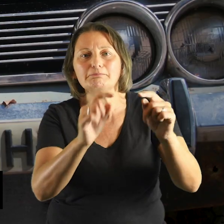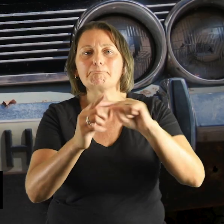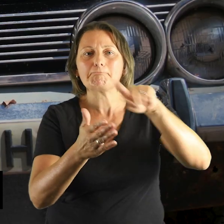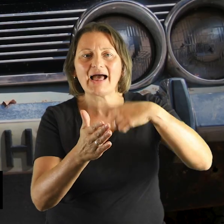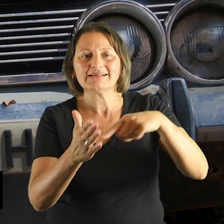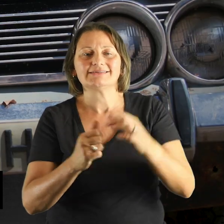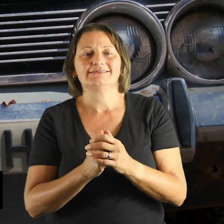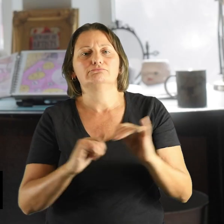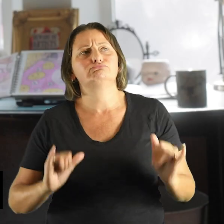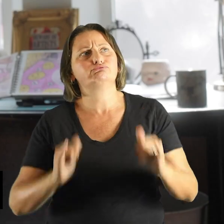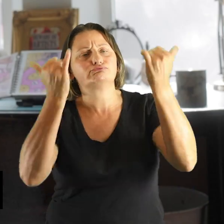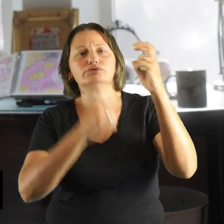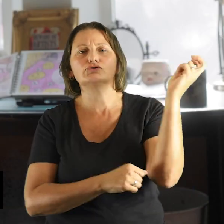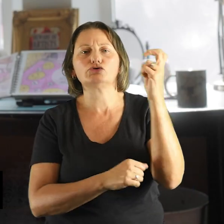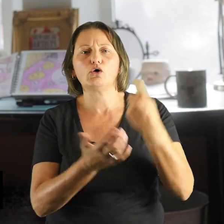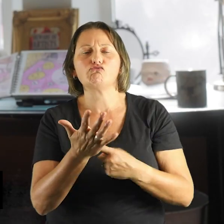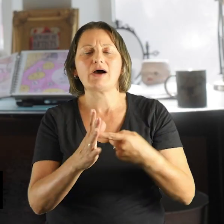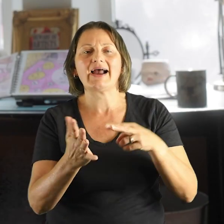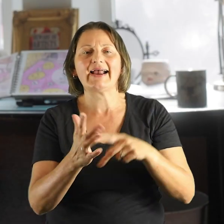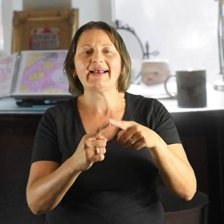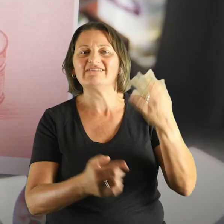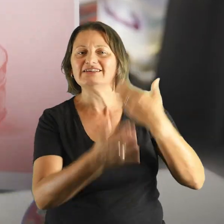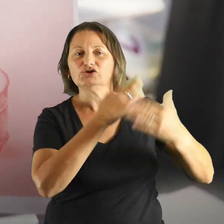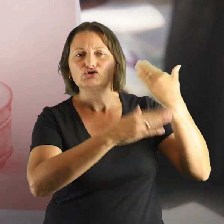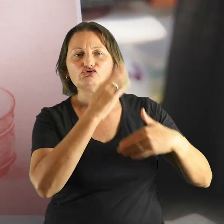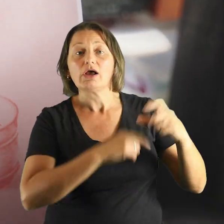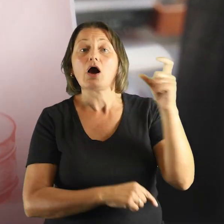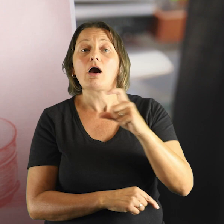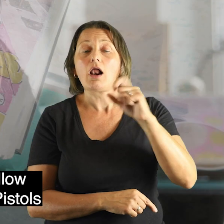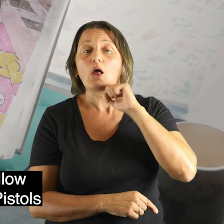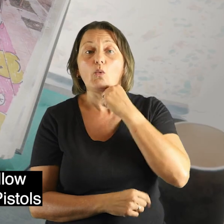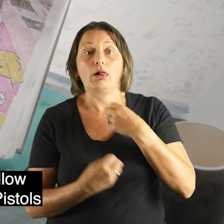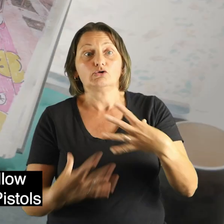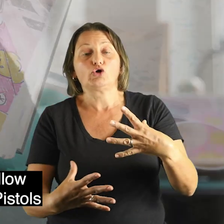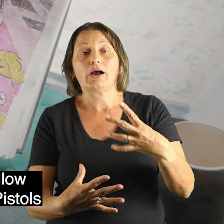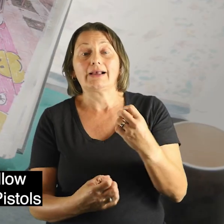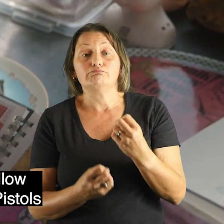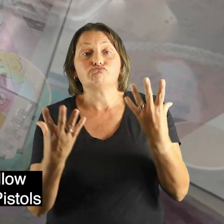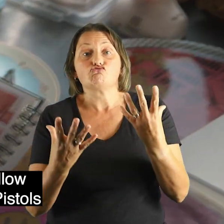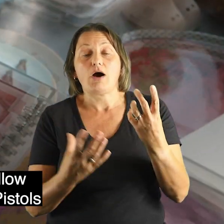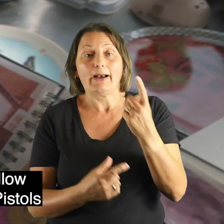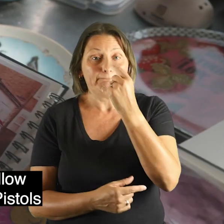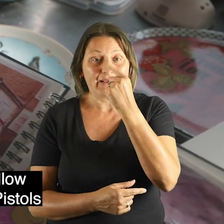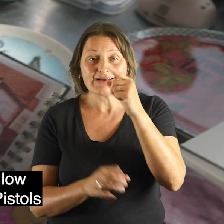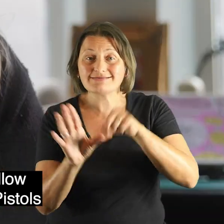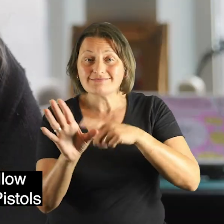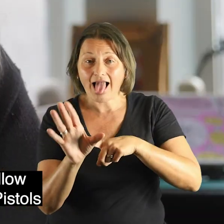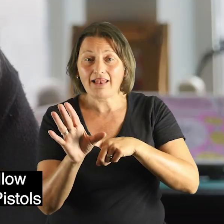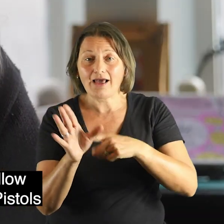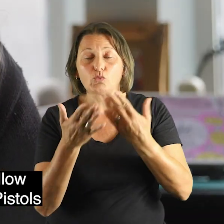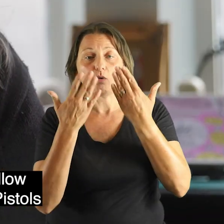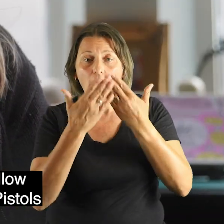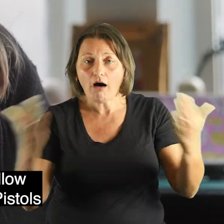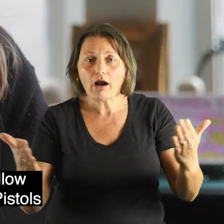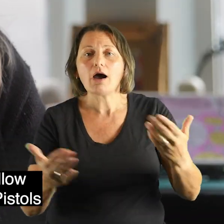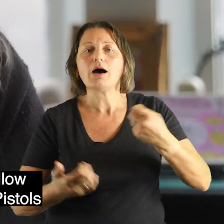and celebrate Stoke-on-Trent's rave history. I'm making it shocking pink and yellow, which is